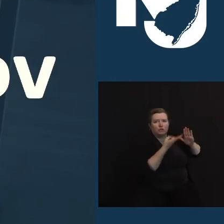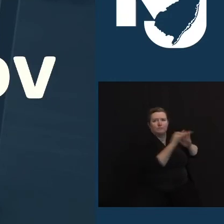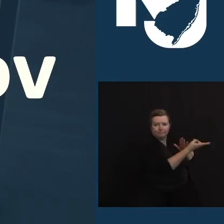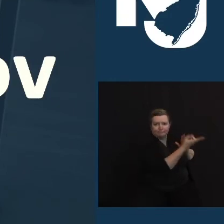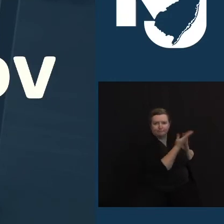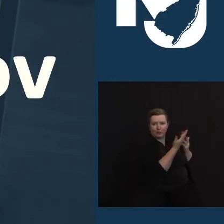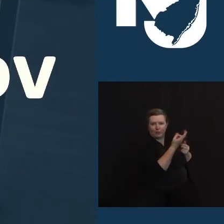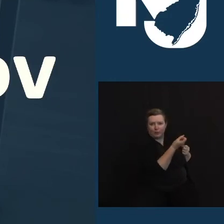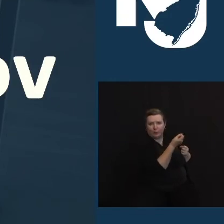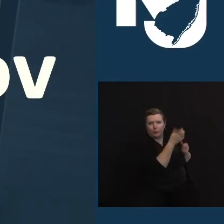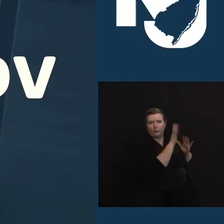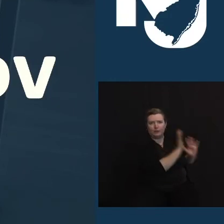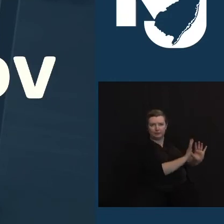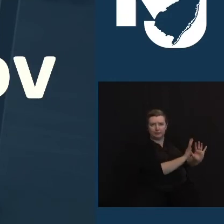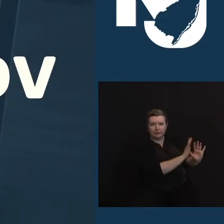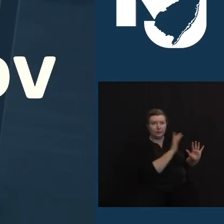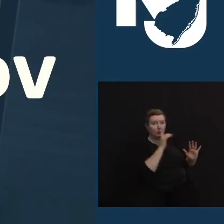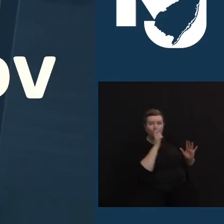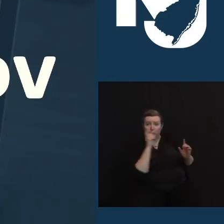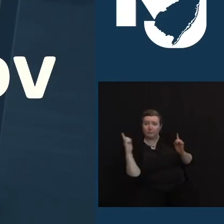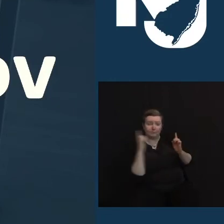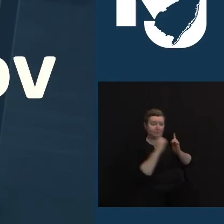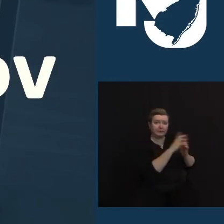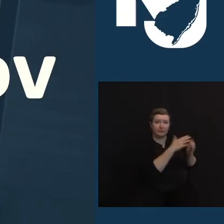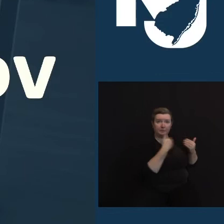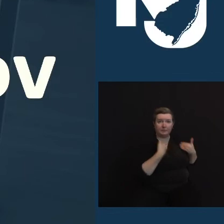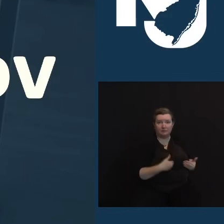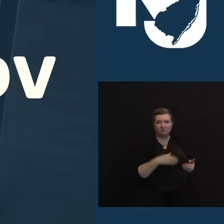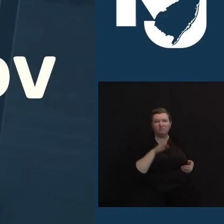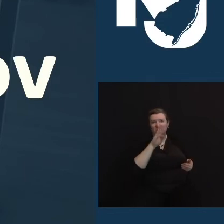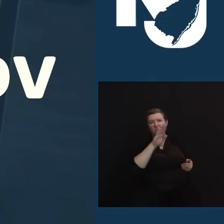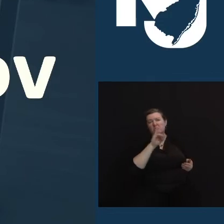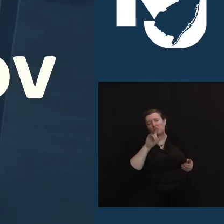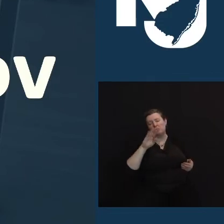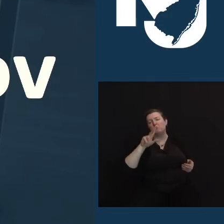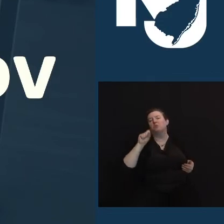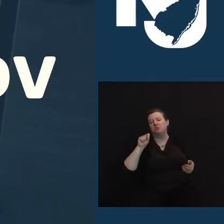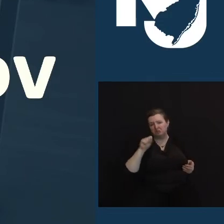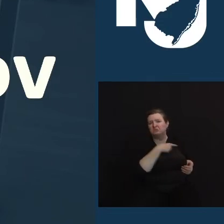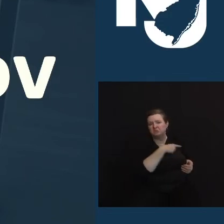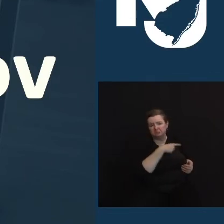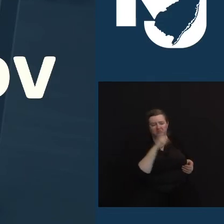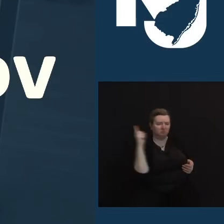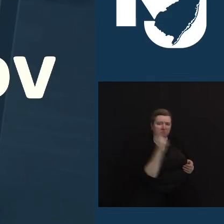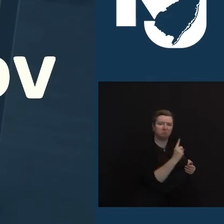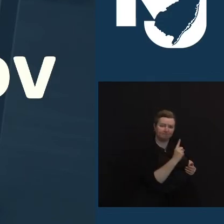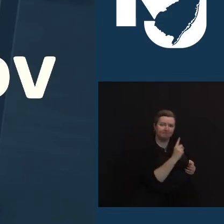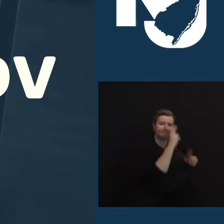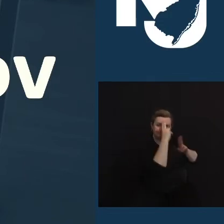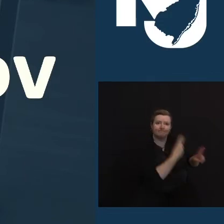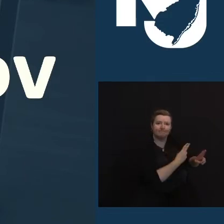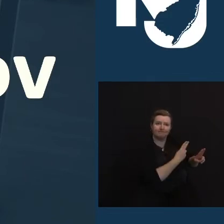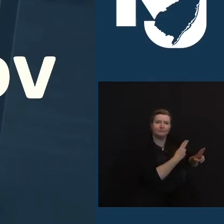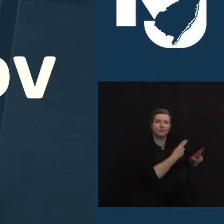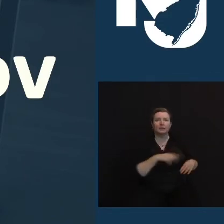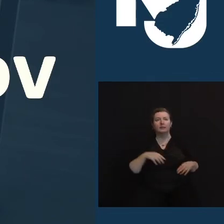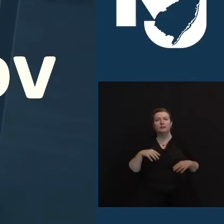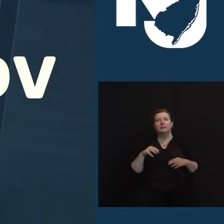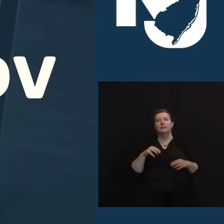but Bill Burns. Mike Pompeo then spent the succeeding or the ensuing 2 years plus